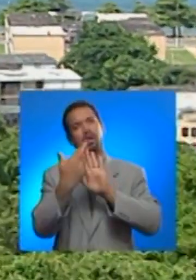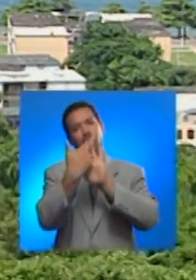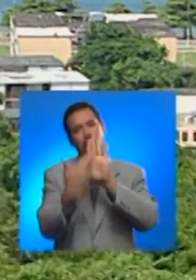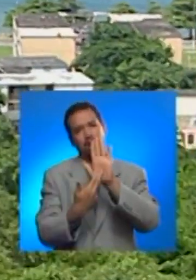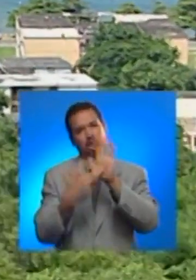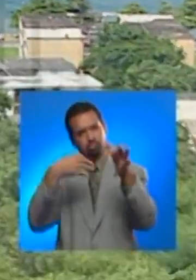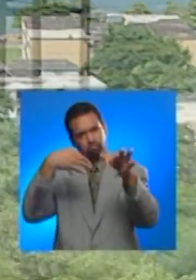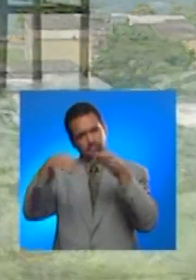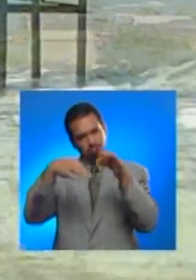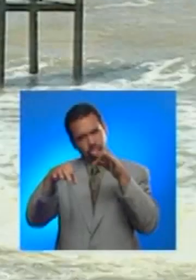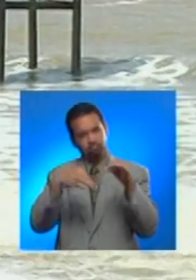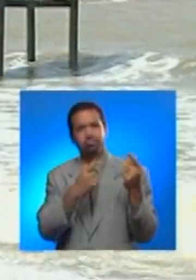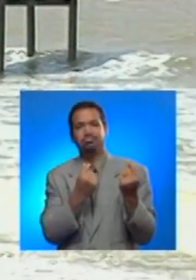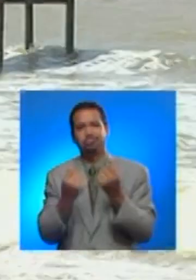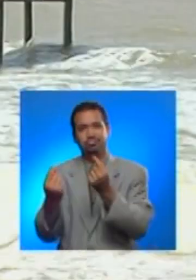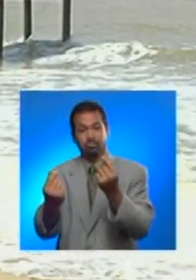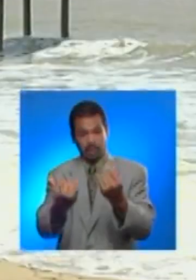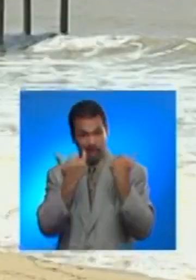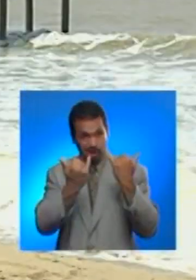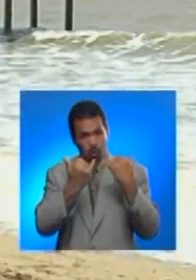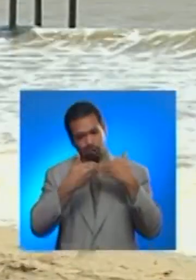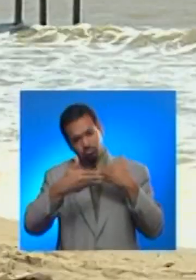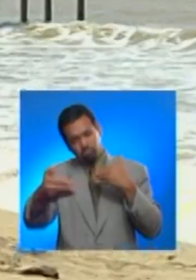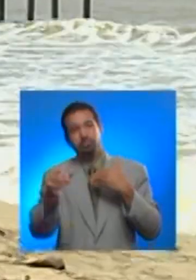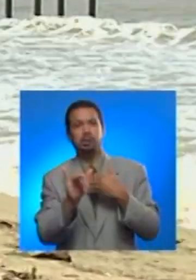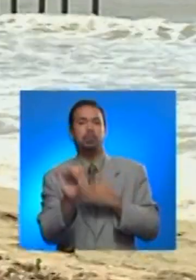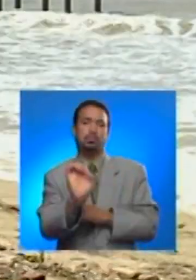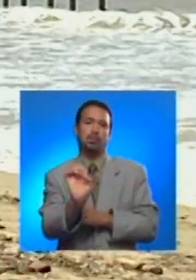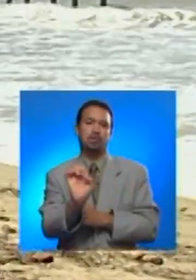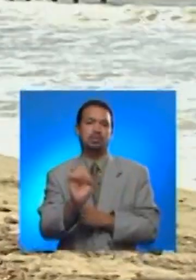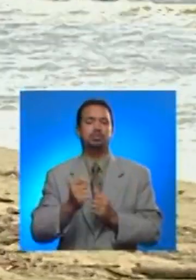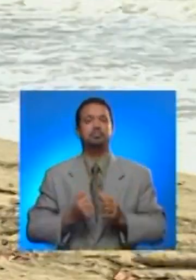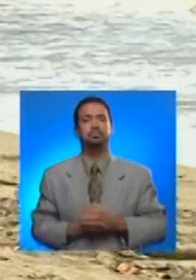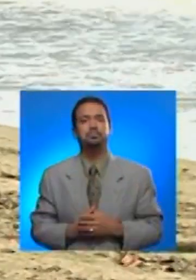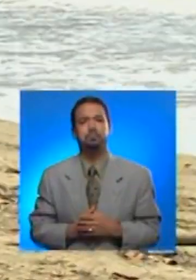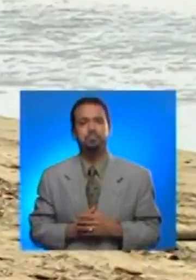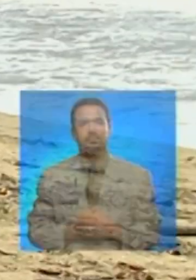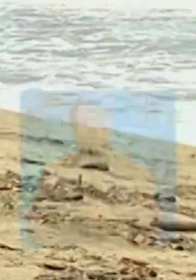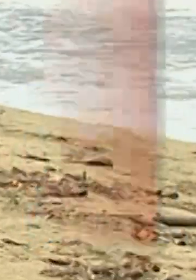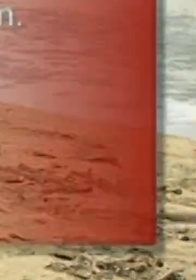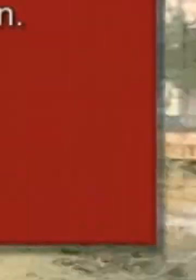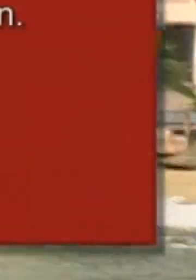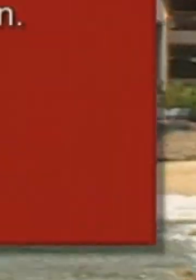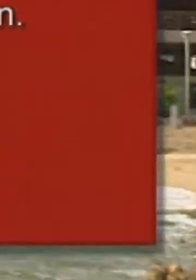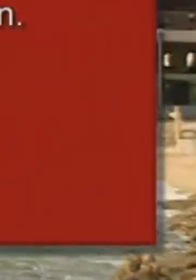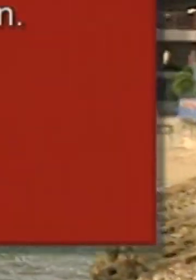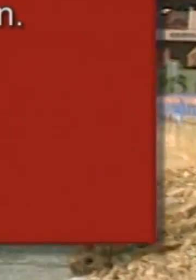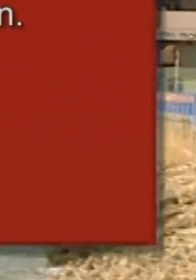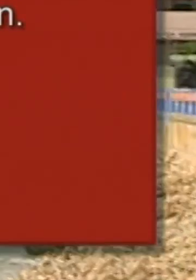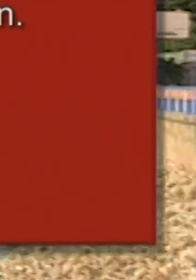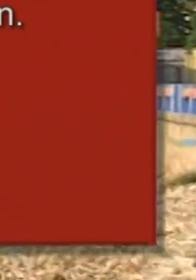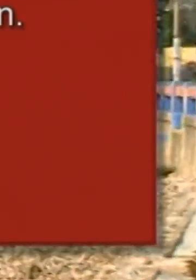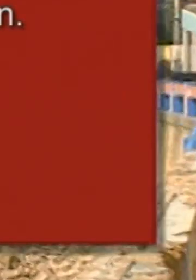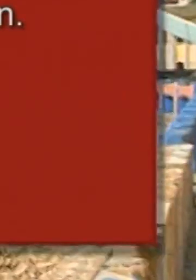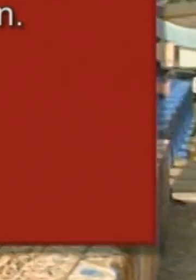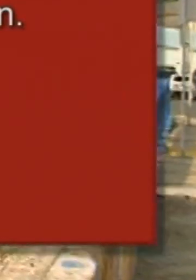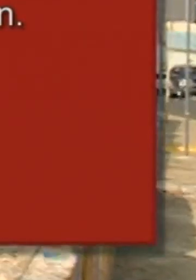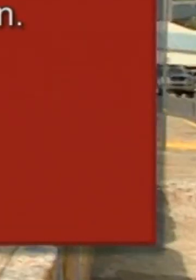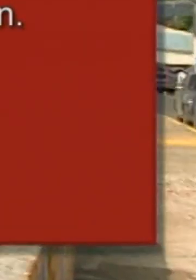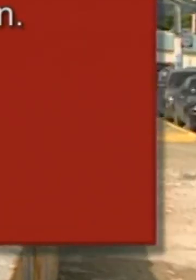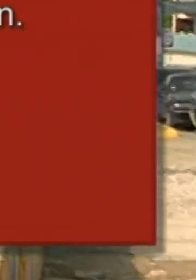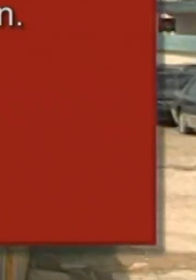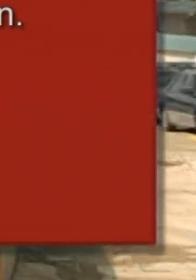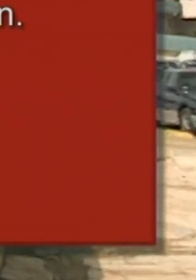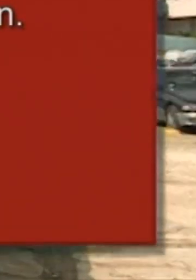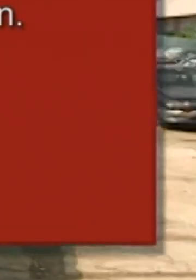There are some security measures that should be taken now and during a tsunami emergency. If you live or work in a